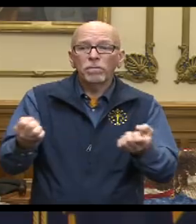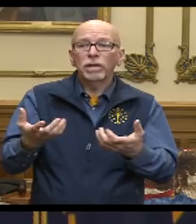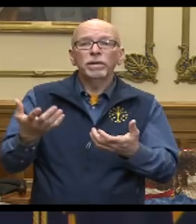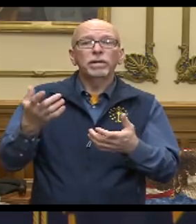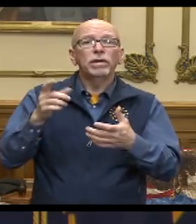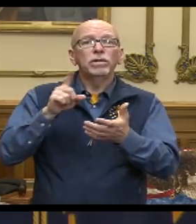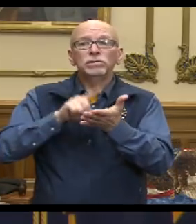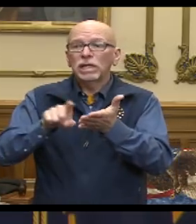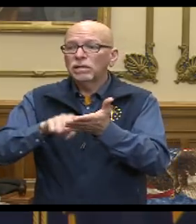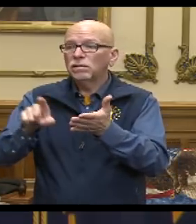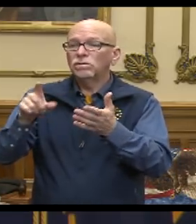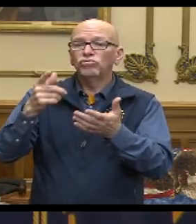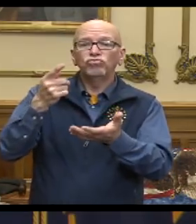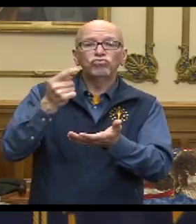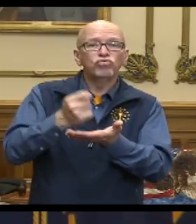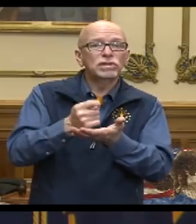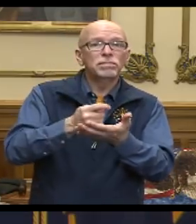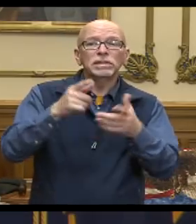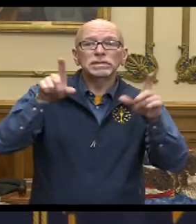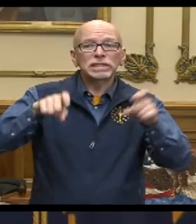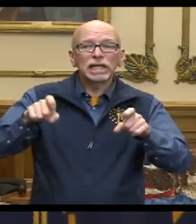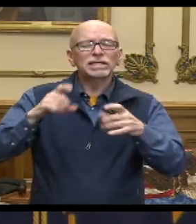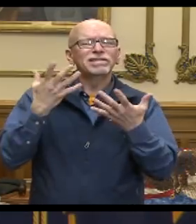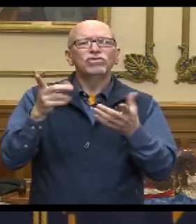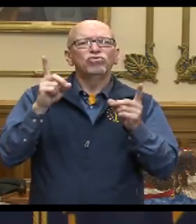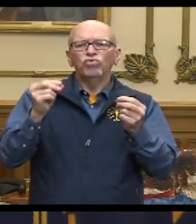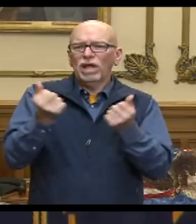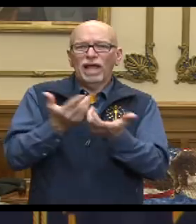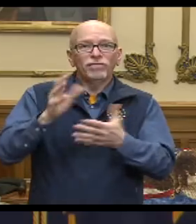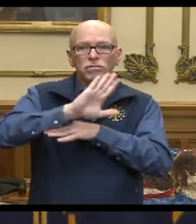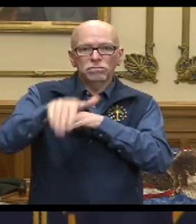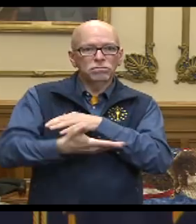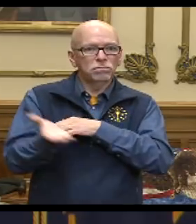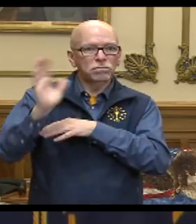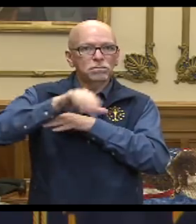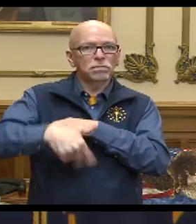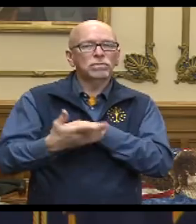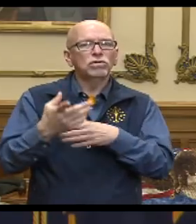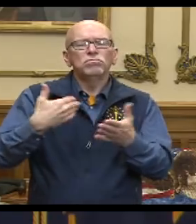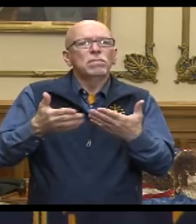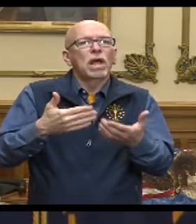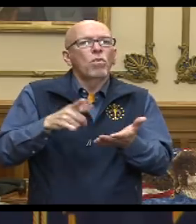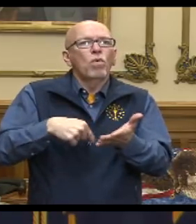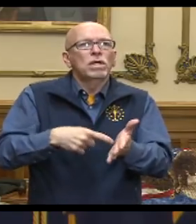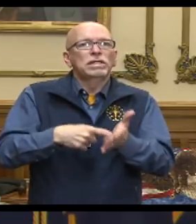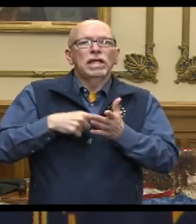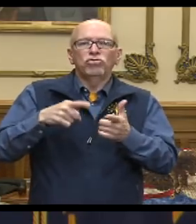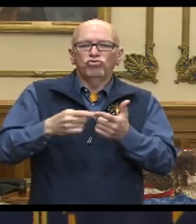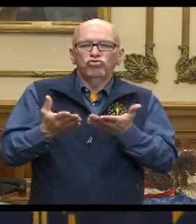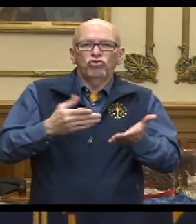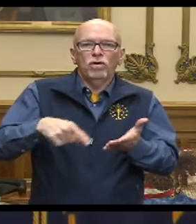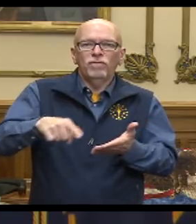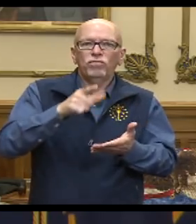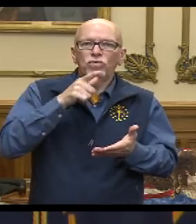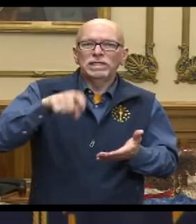treatments and testing to working overtime to do whatever it takes to serve those most in